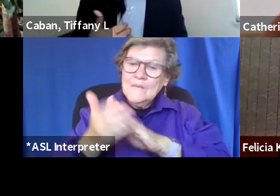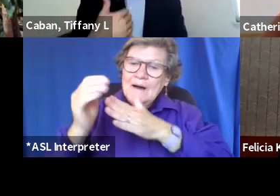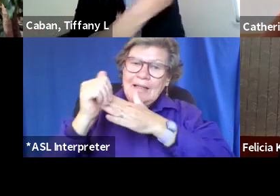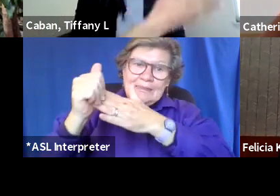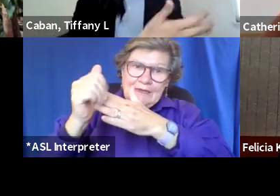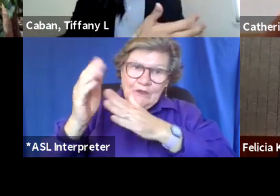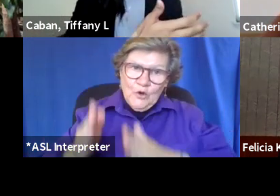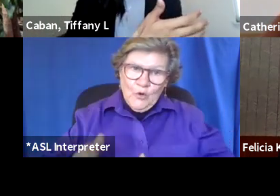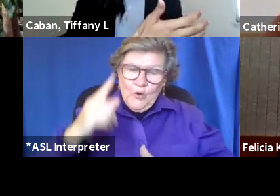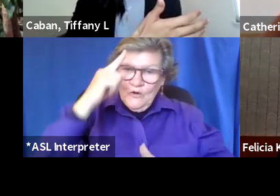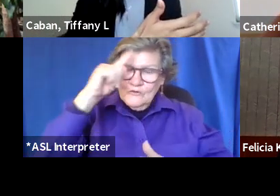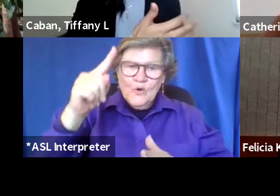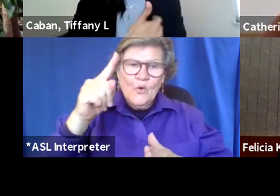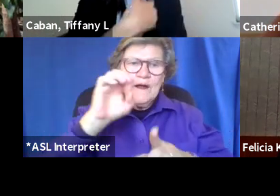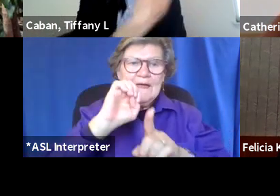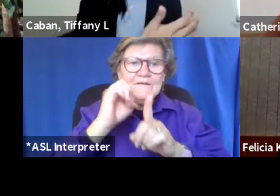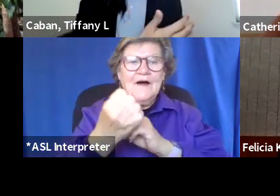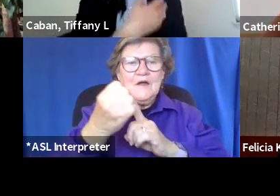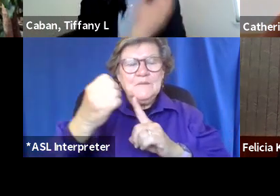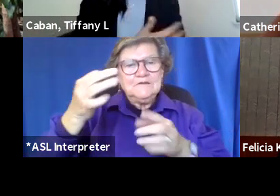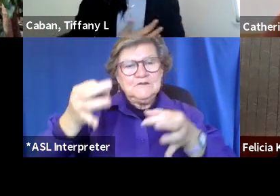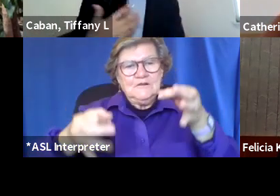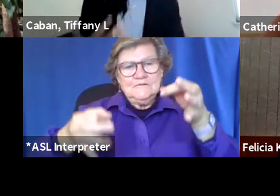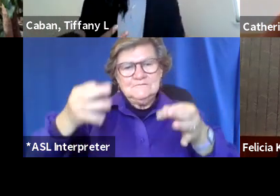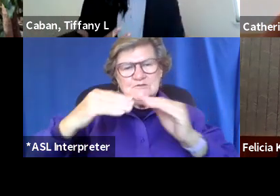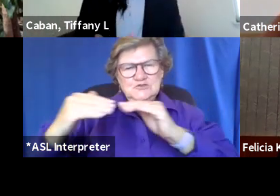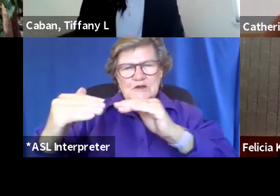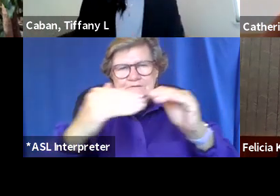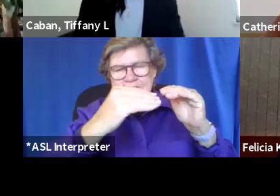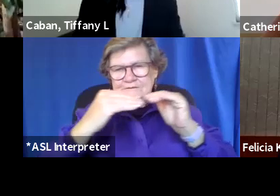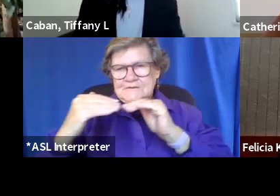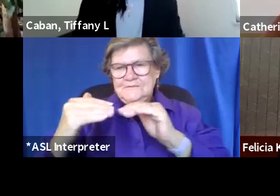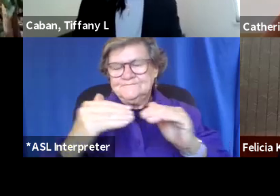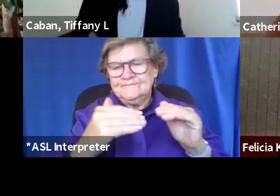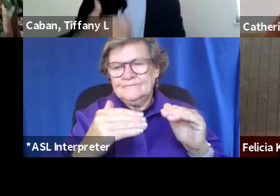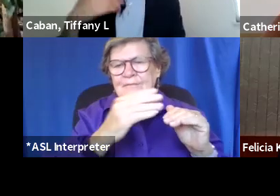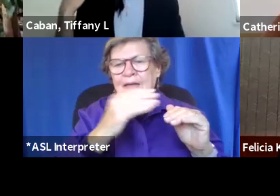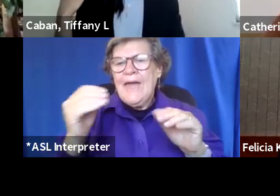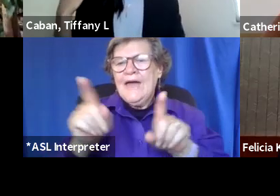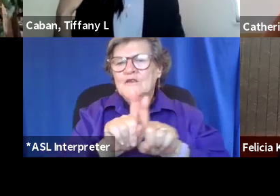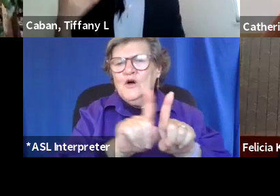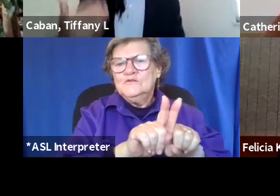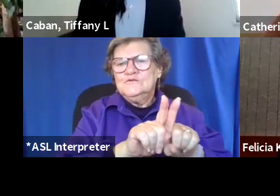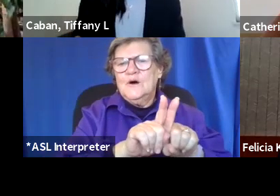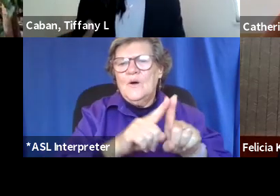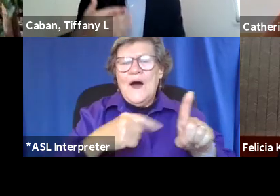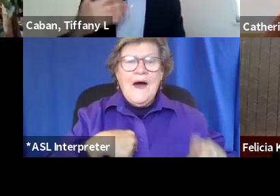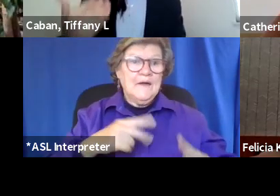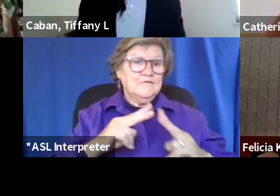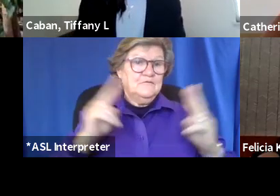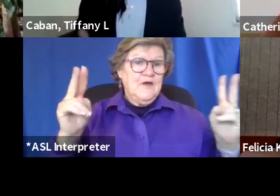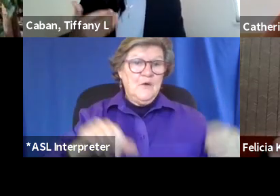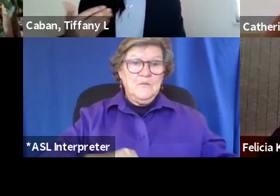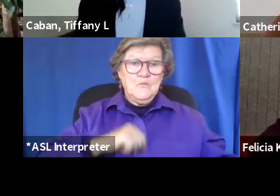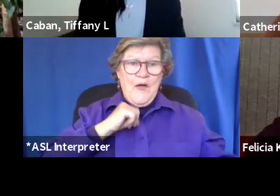justice in large part due to, you know, our former council member Costa Constantinides. And so I am really proud of the plan